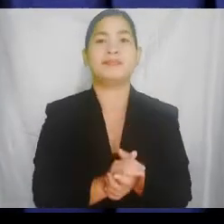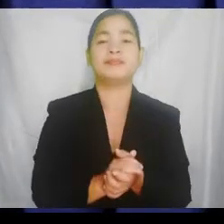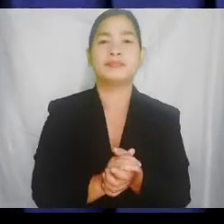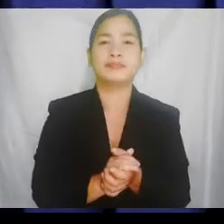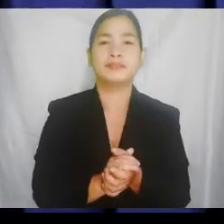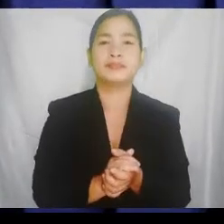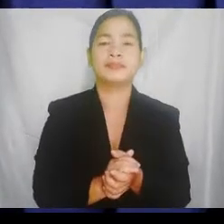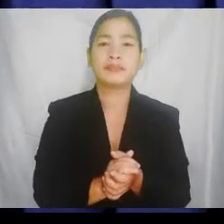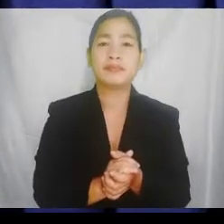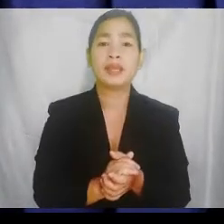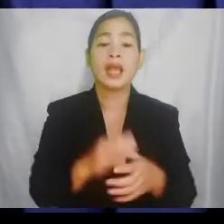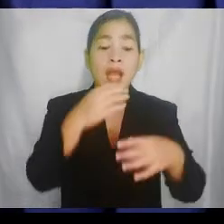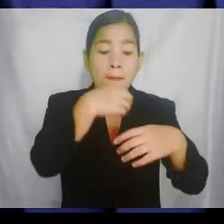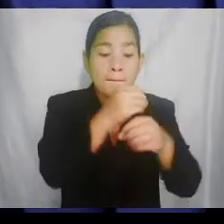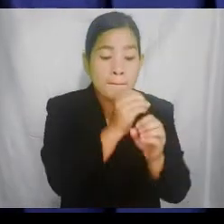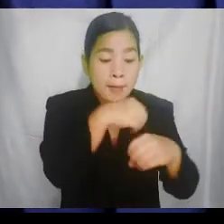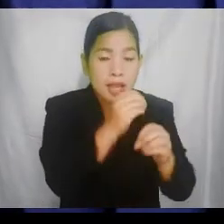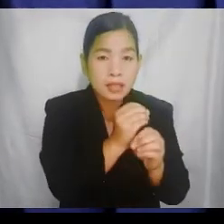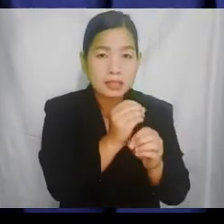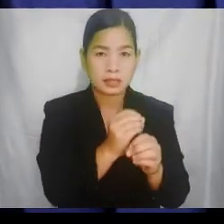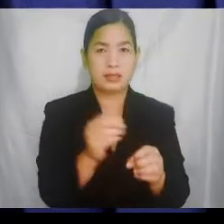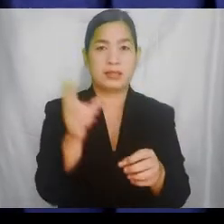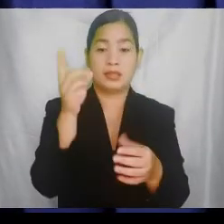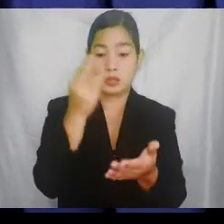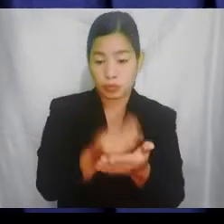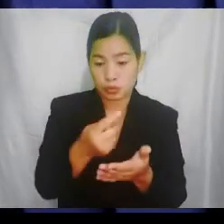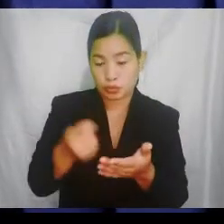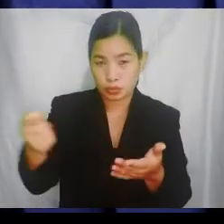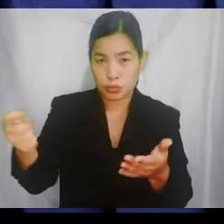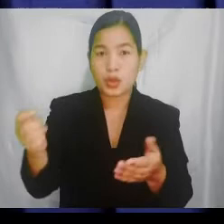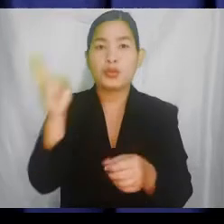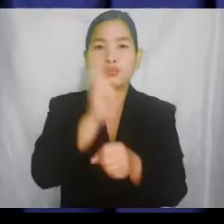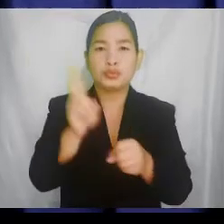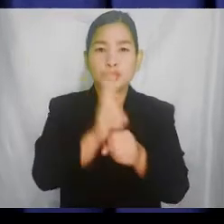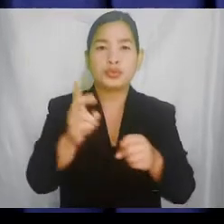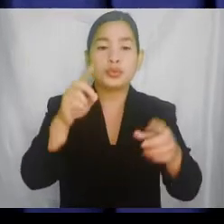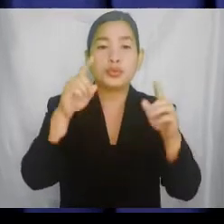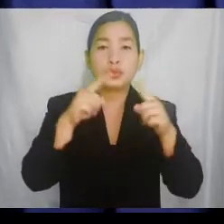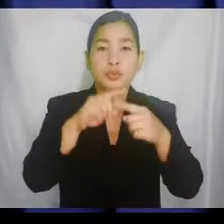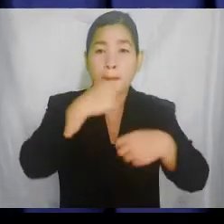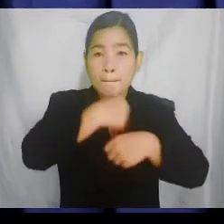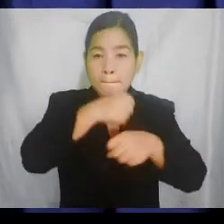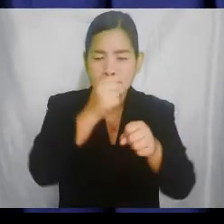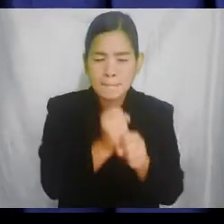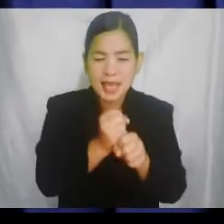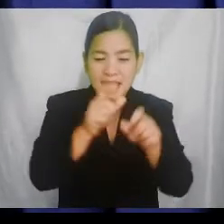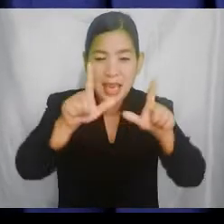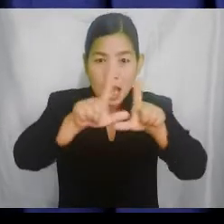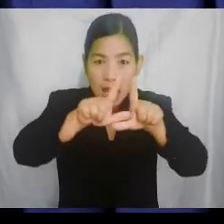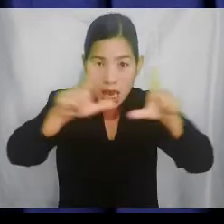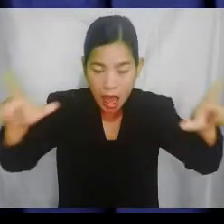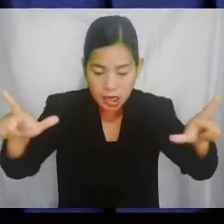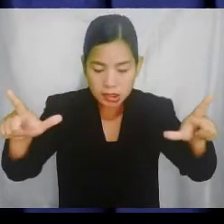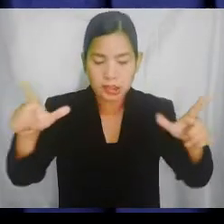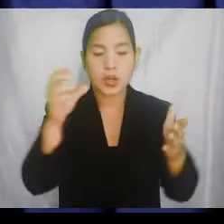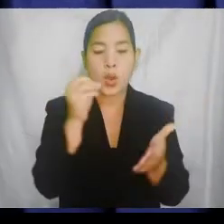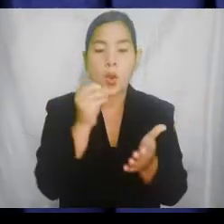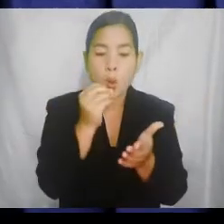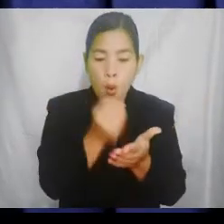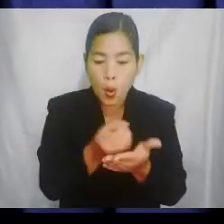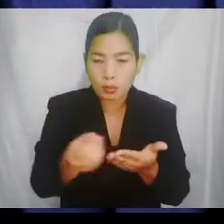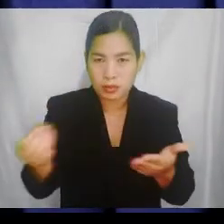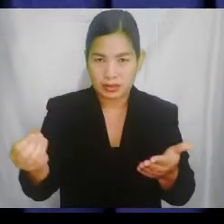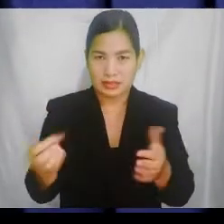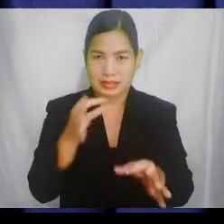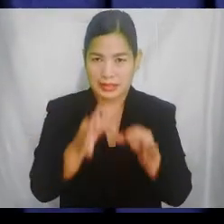A microscope is a tool that is used to enlarge the view of a very, very small object or specimen to see